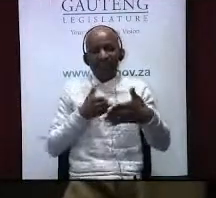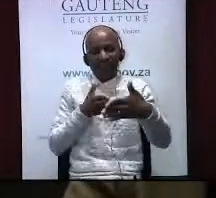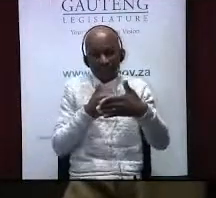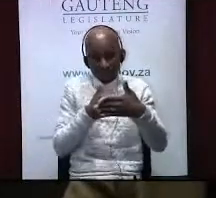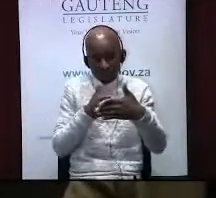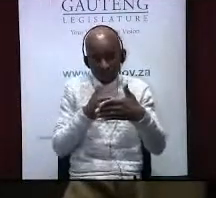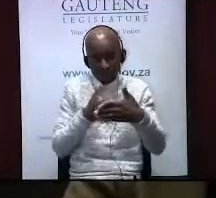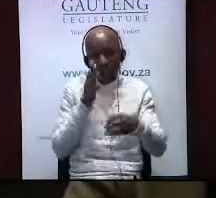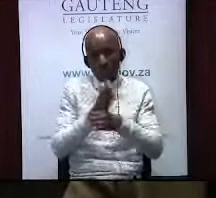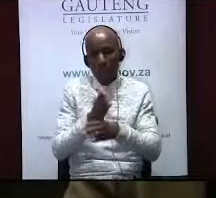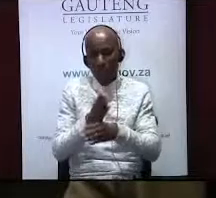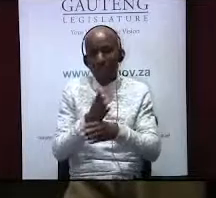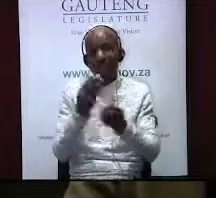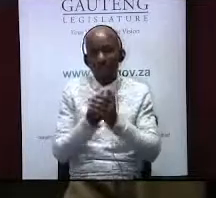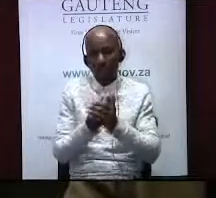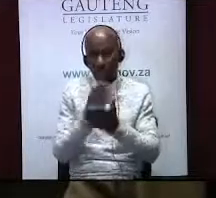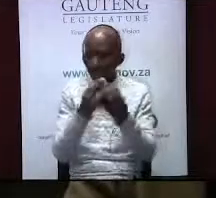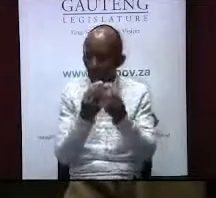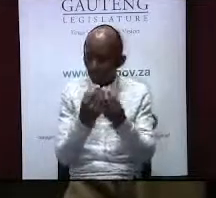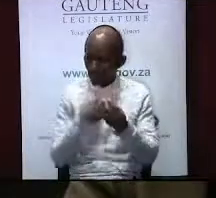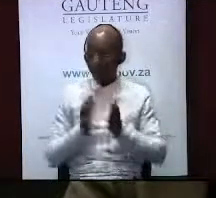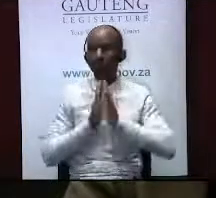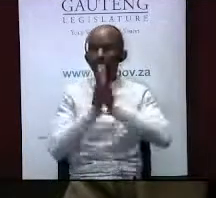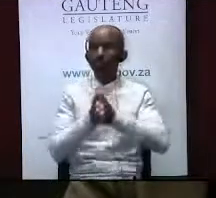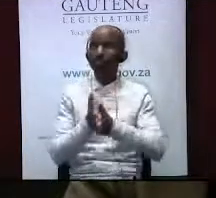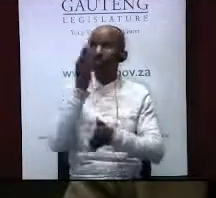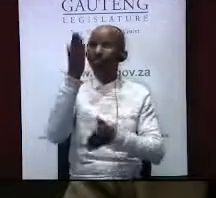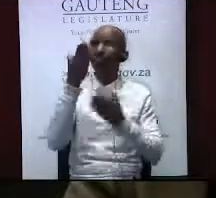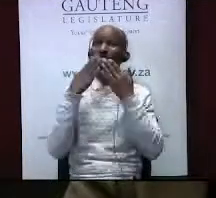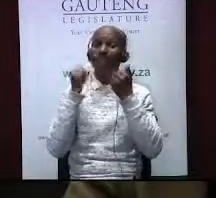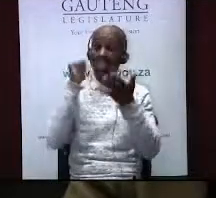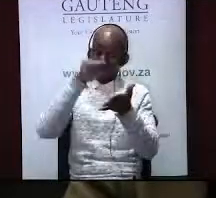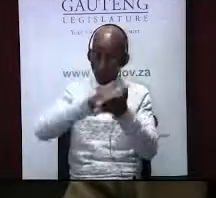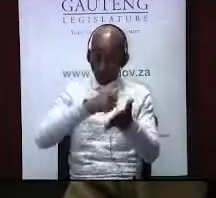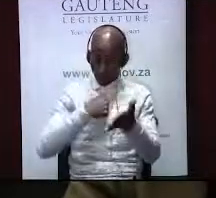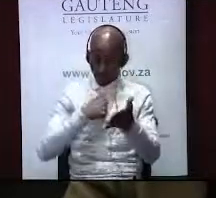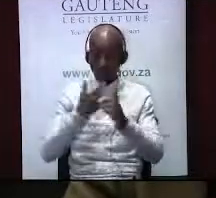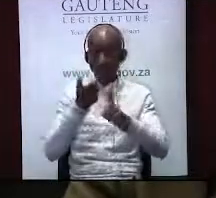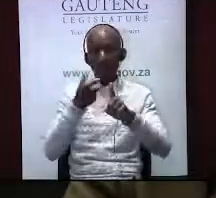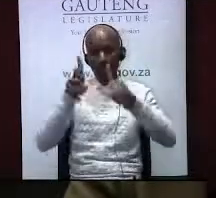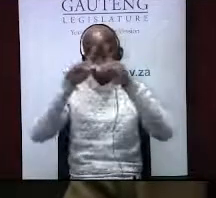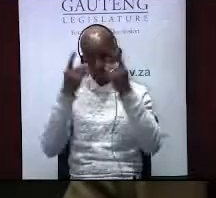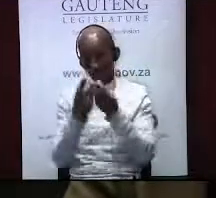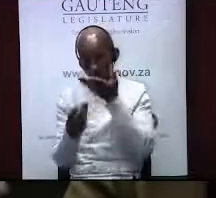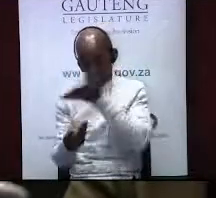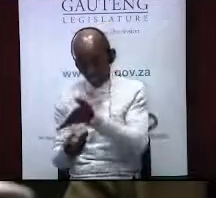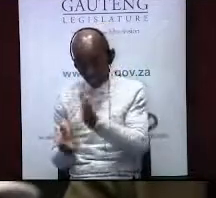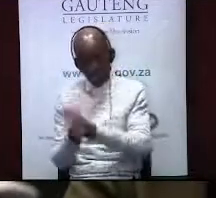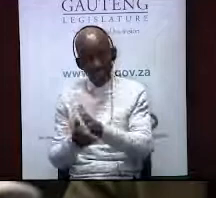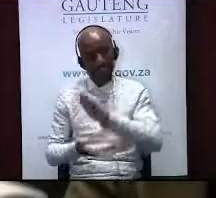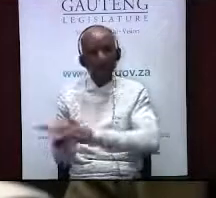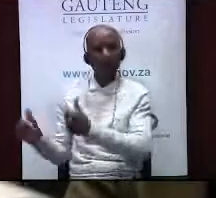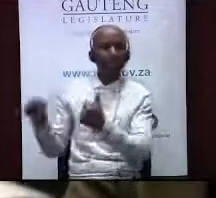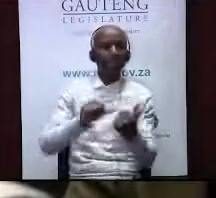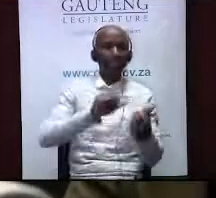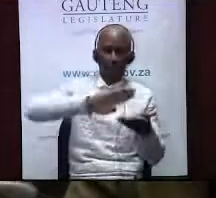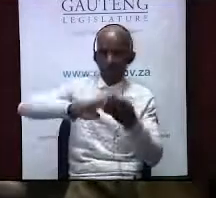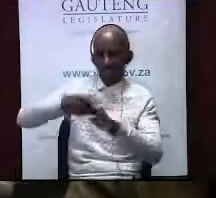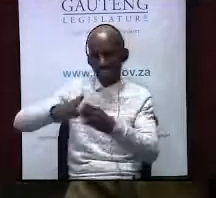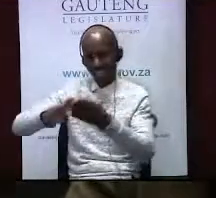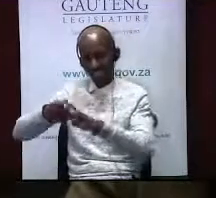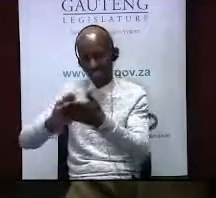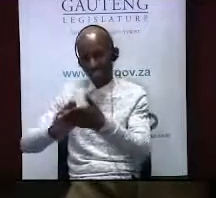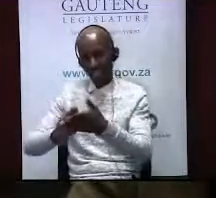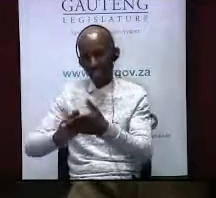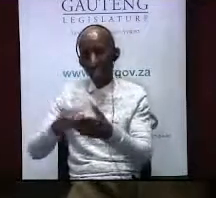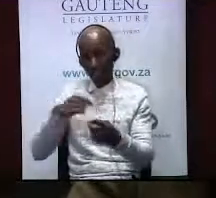work with something. And then I asked God, God, please release me from the department. Then I went back to the community. I'm